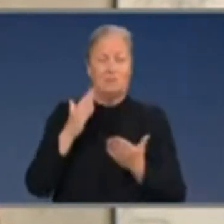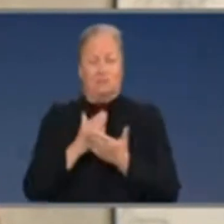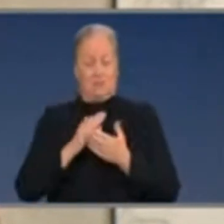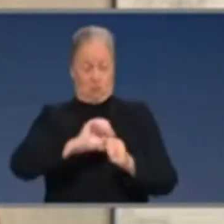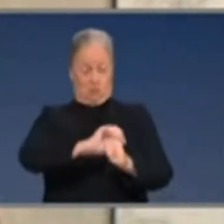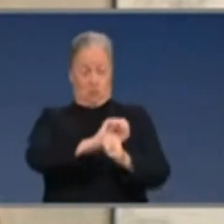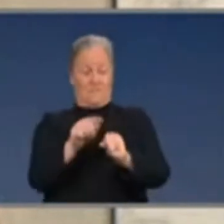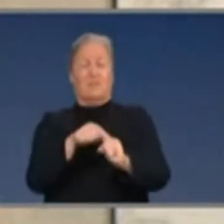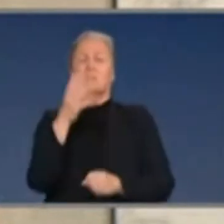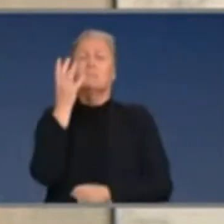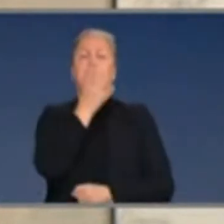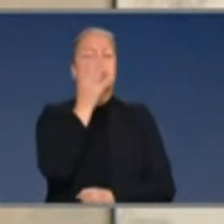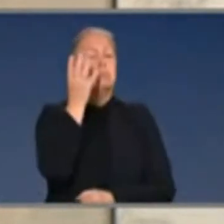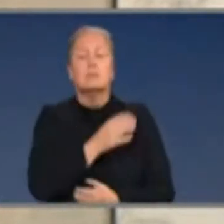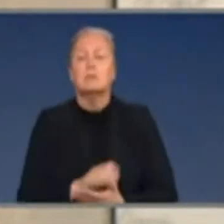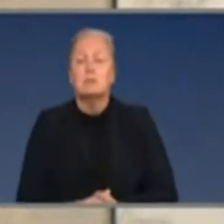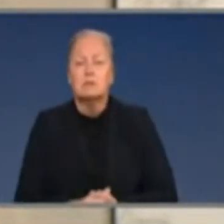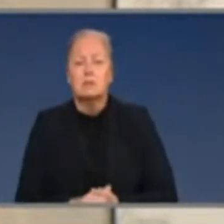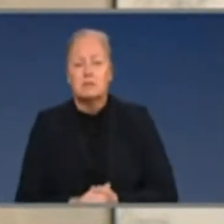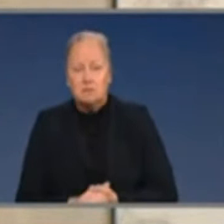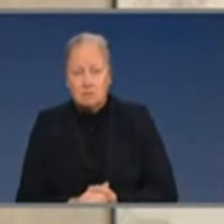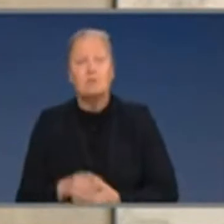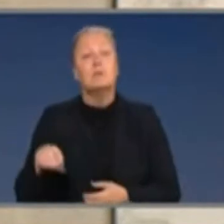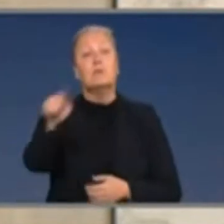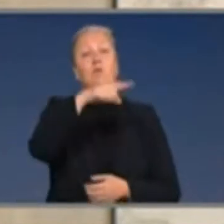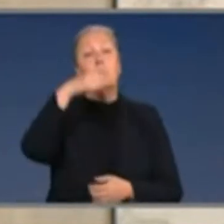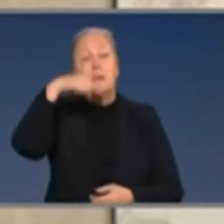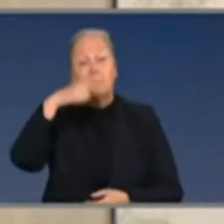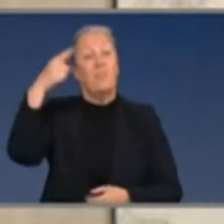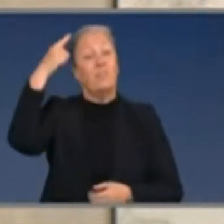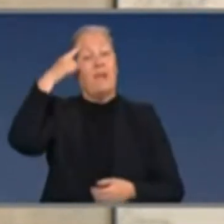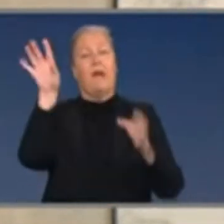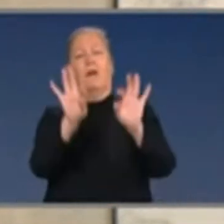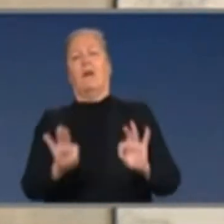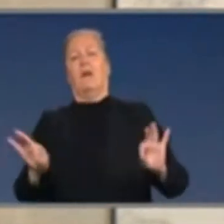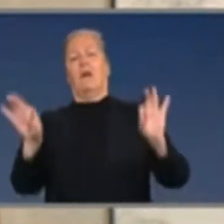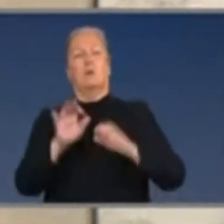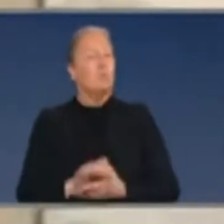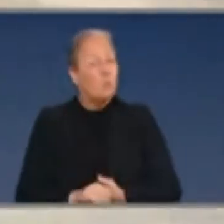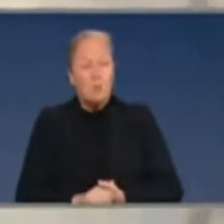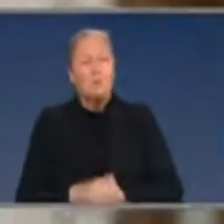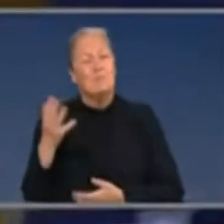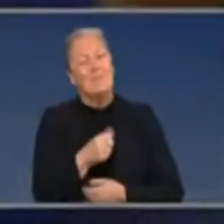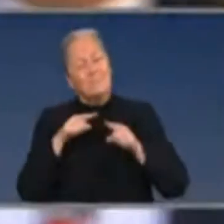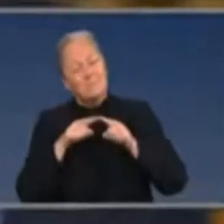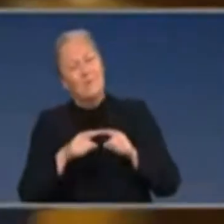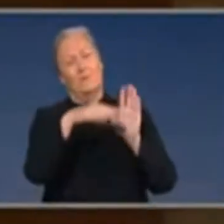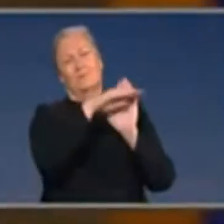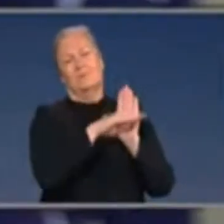dreadful virus, and every Australian must pull their weight to keep our people safe. Well said, Pat. One of